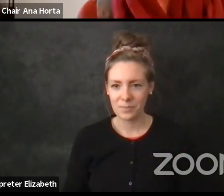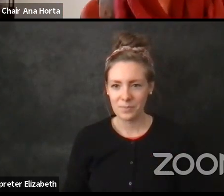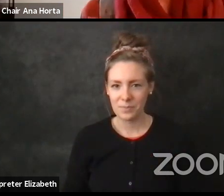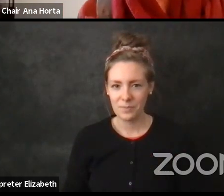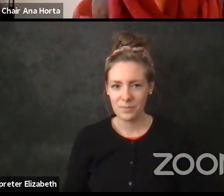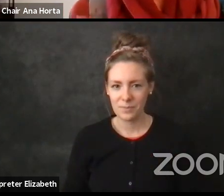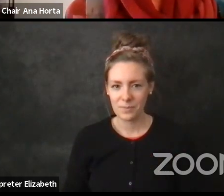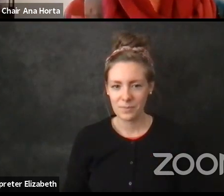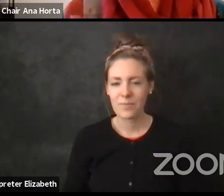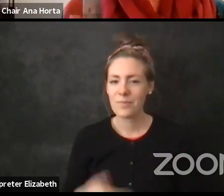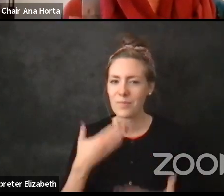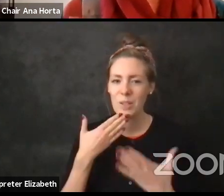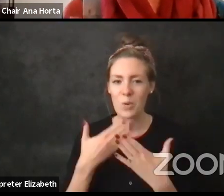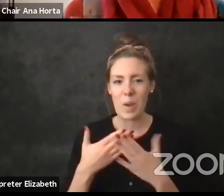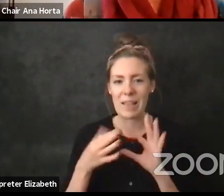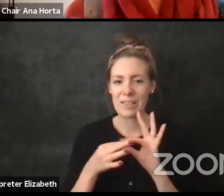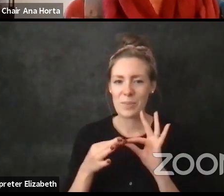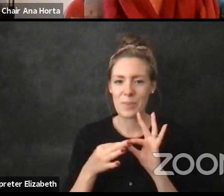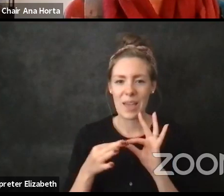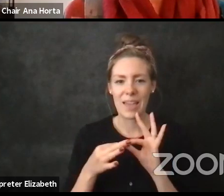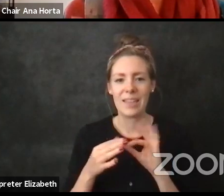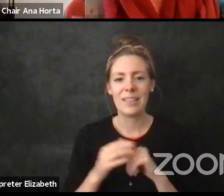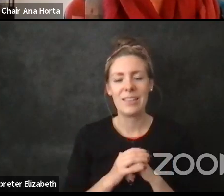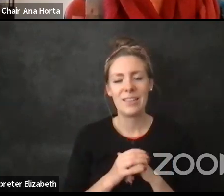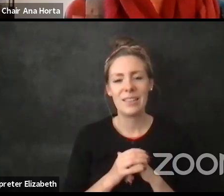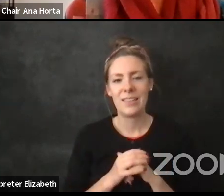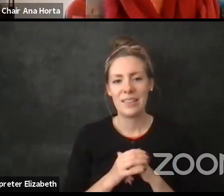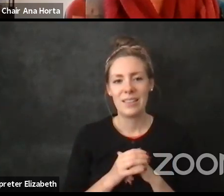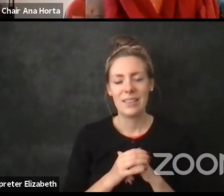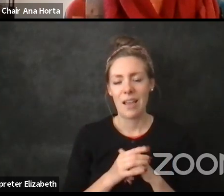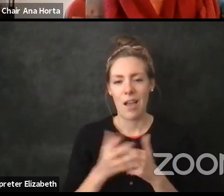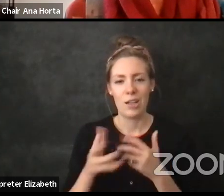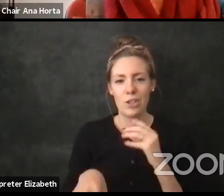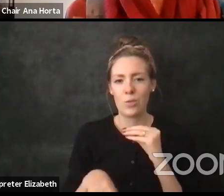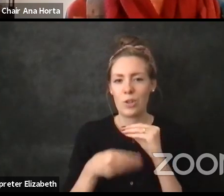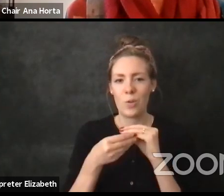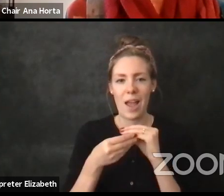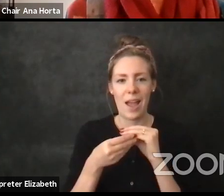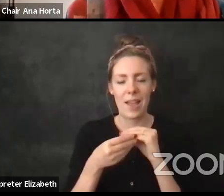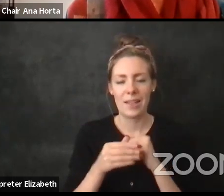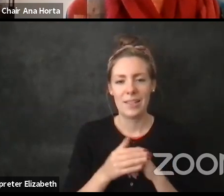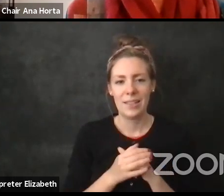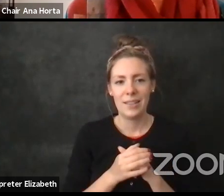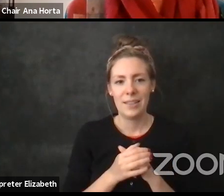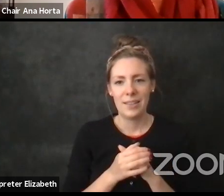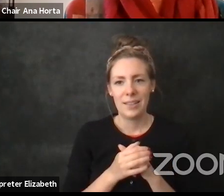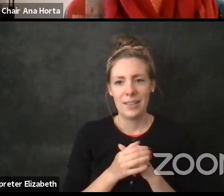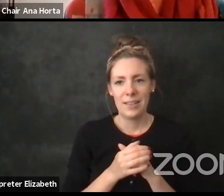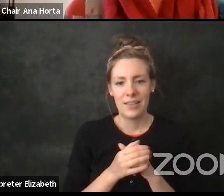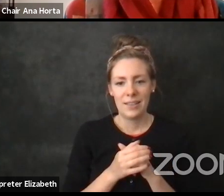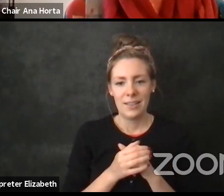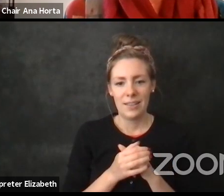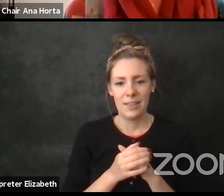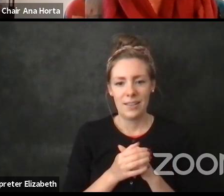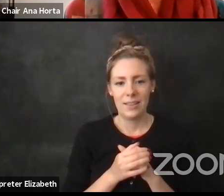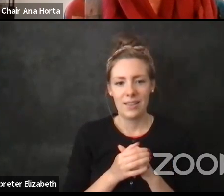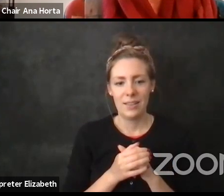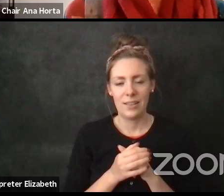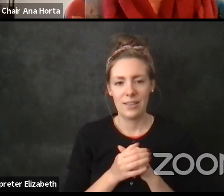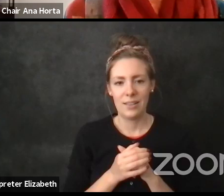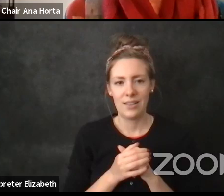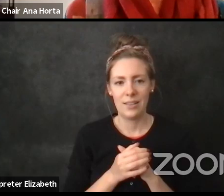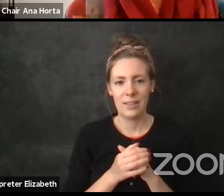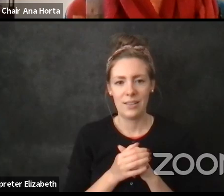Well said, Vice Chair Huerta. I just want to add, and maybe, you know, final words for the public